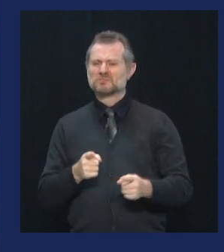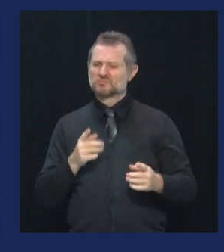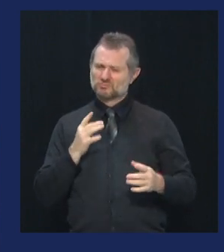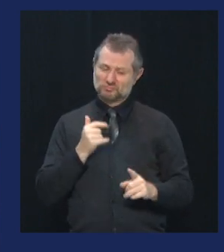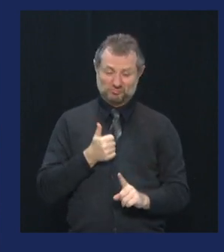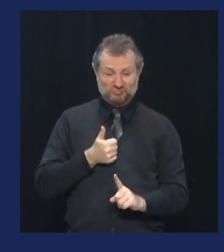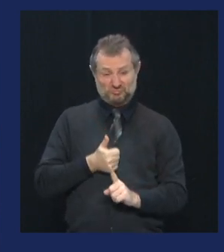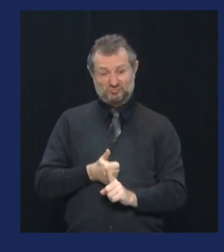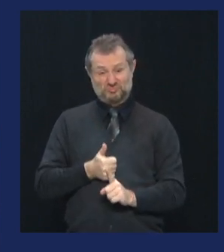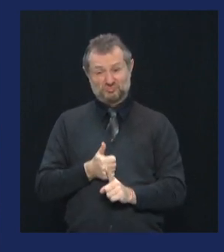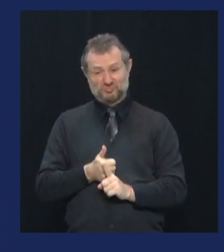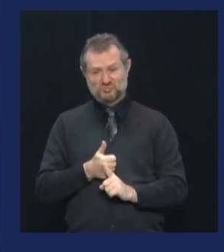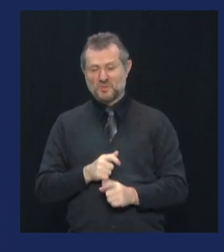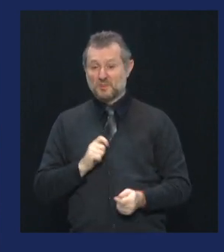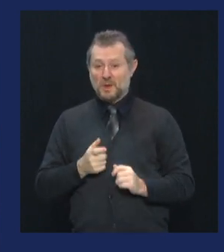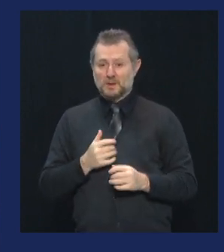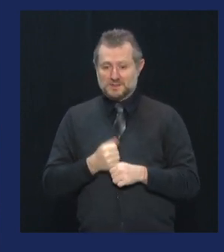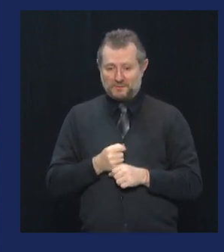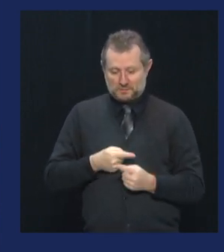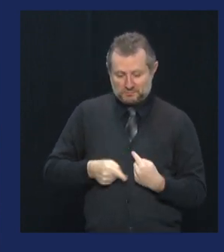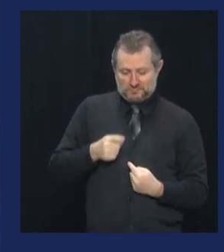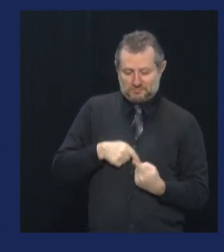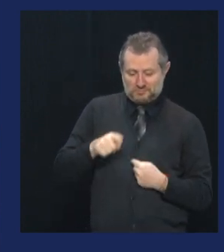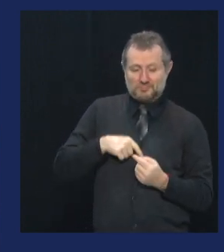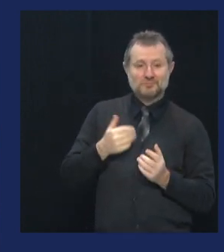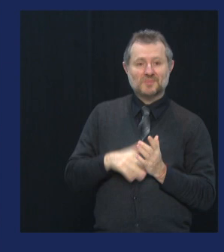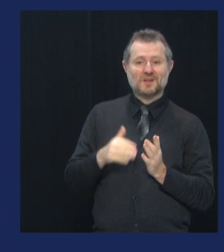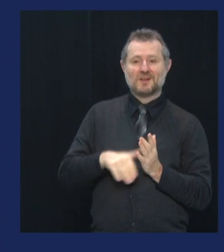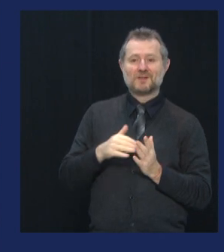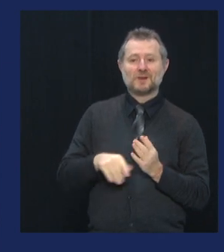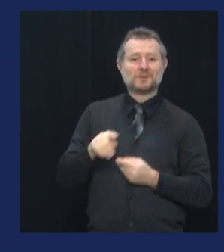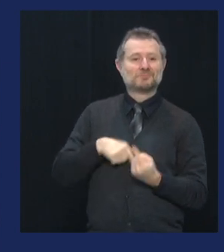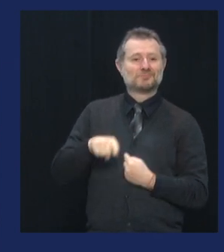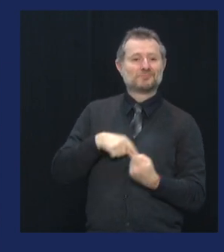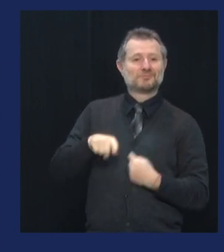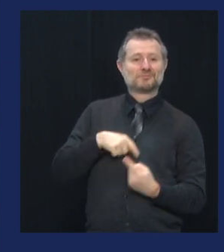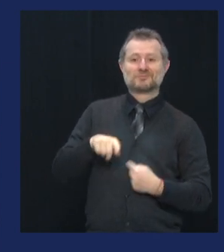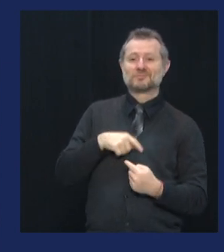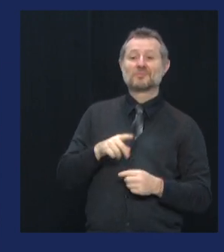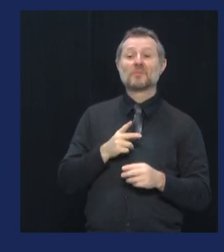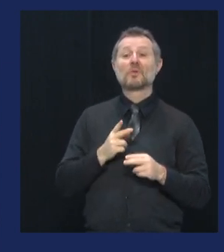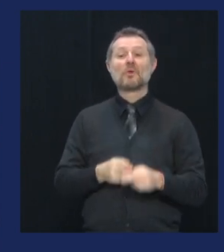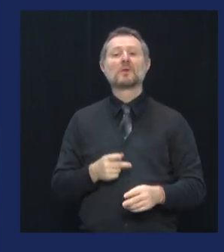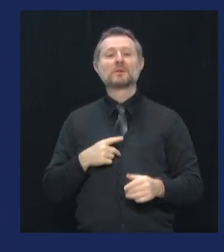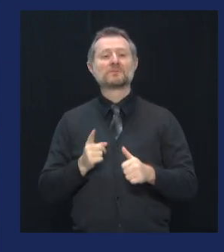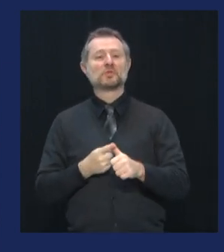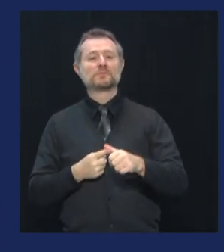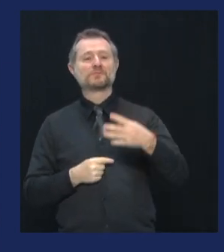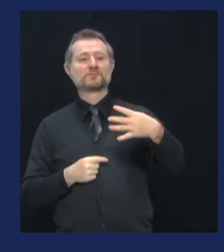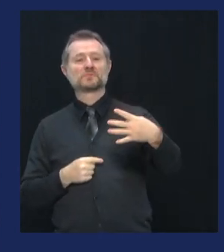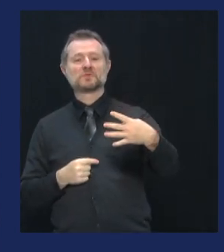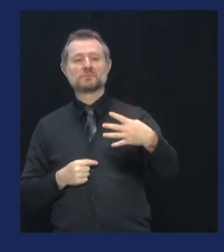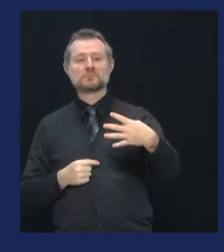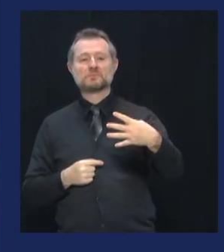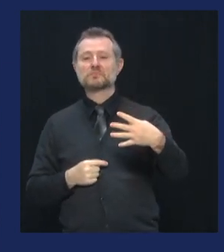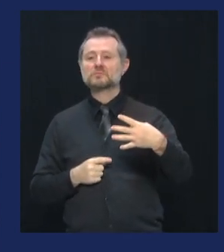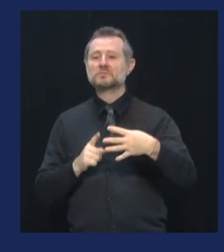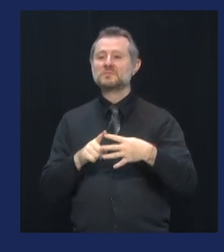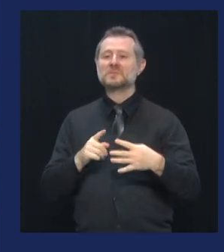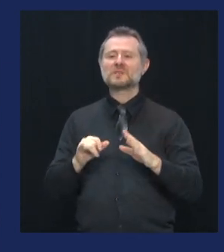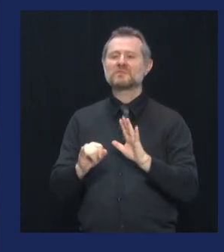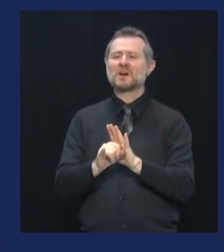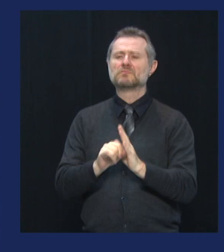This involves four main components. First, we must identify and start building enough